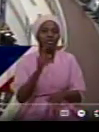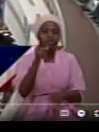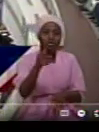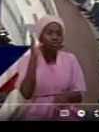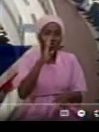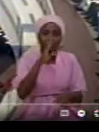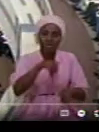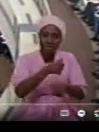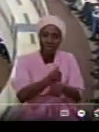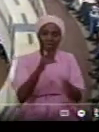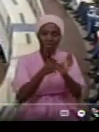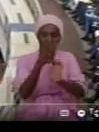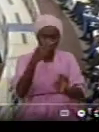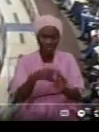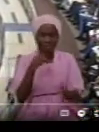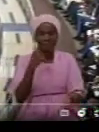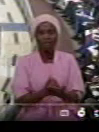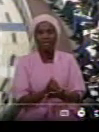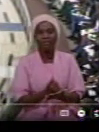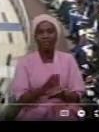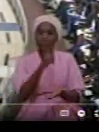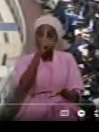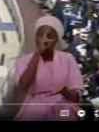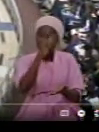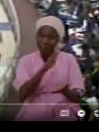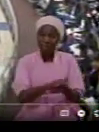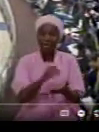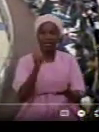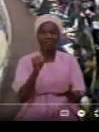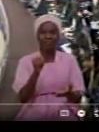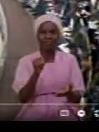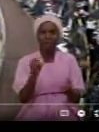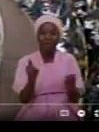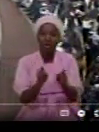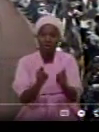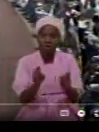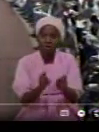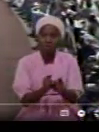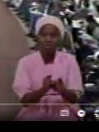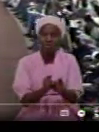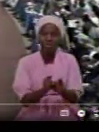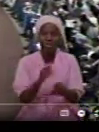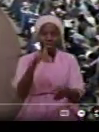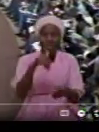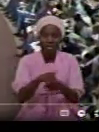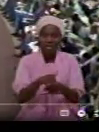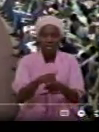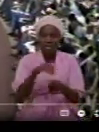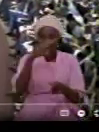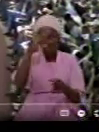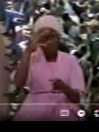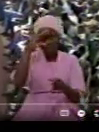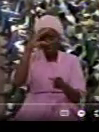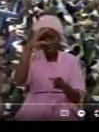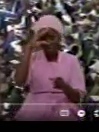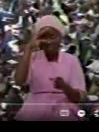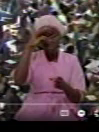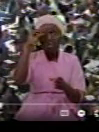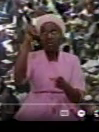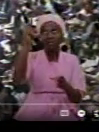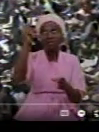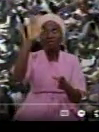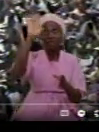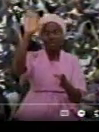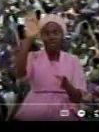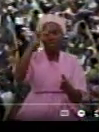Jesus' name. Believe also in his prophets, and so